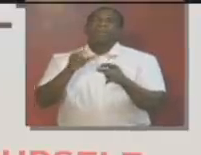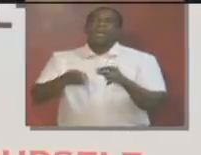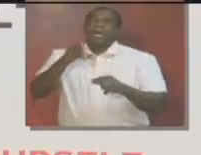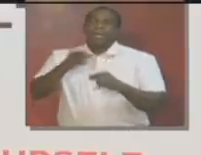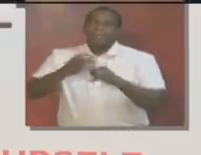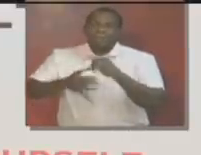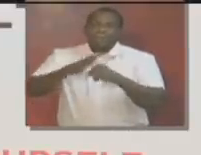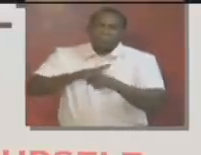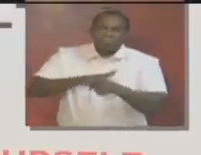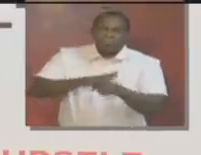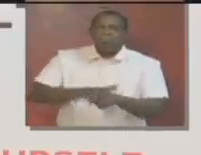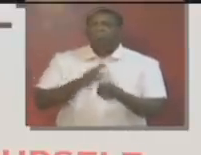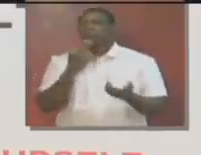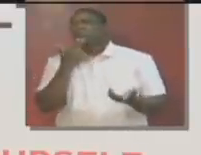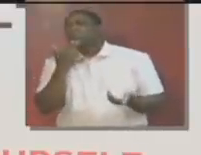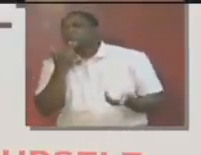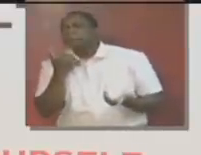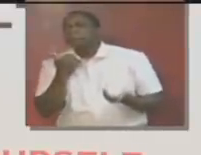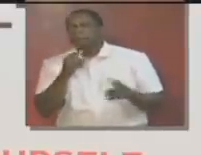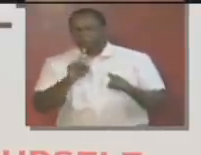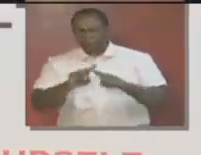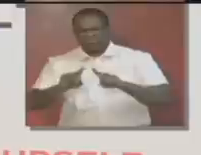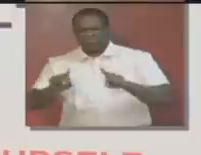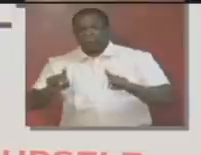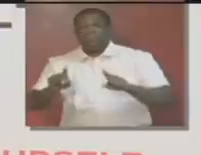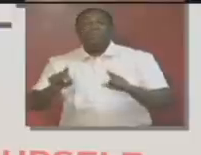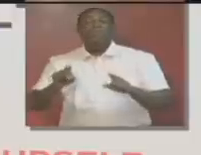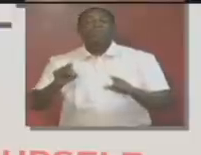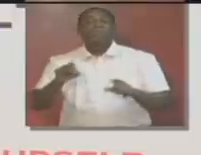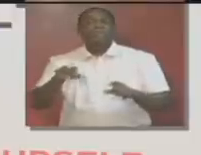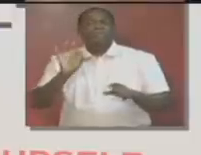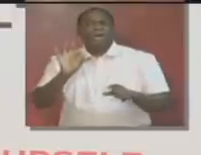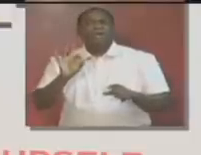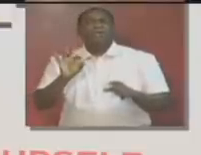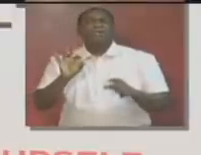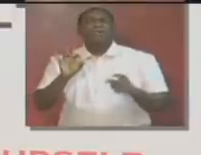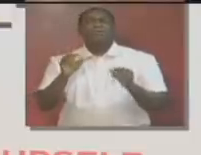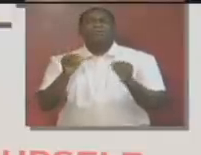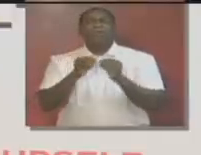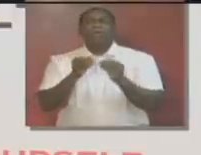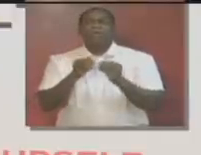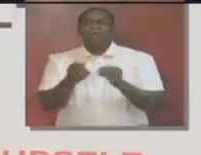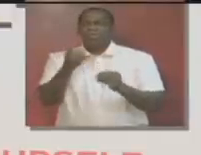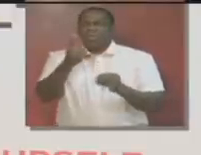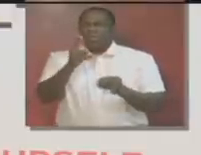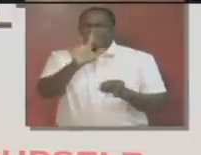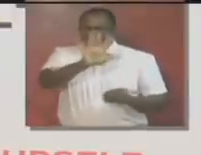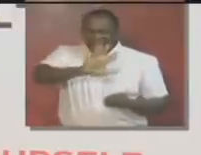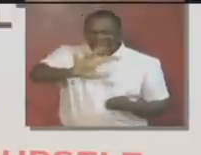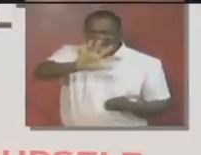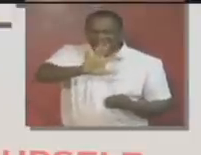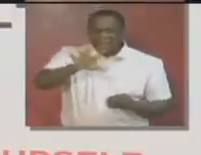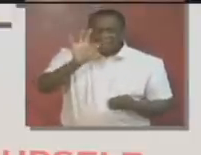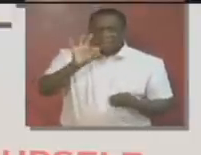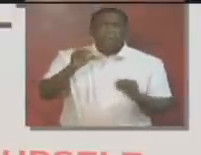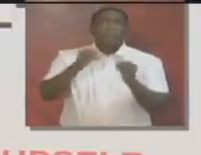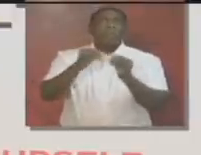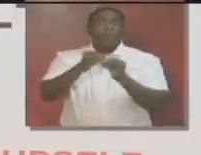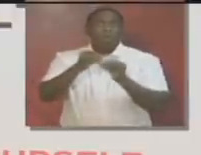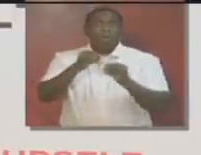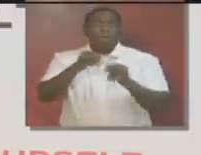COVID-19 patients, are they more prevalent in patients in one geographic area than another? All right, so we're going now to